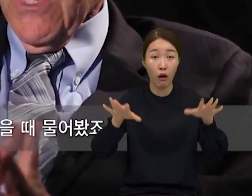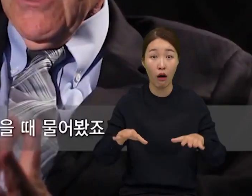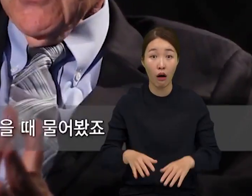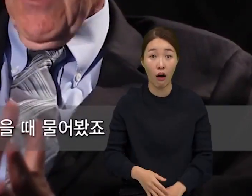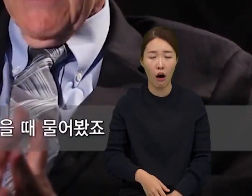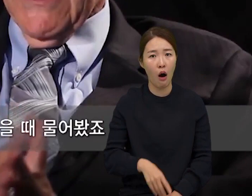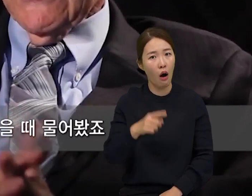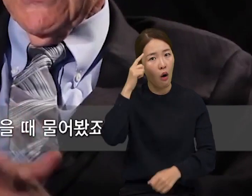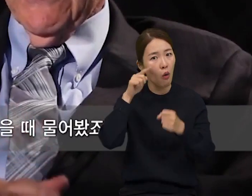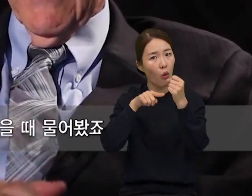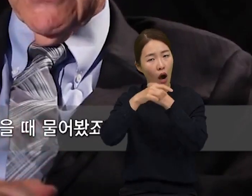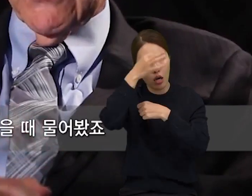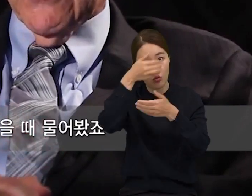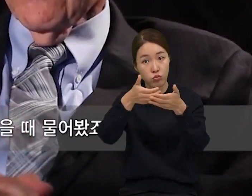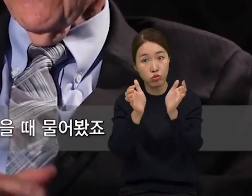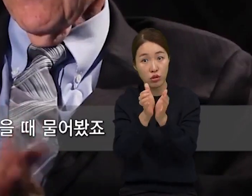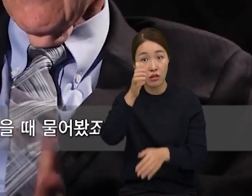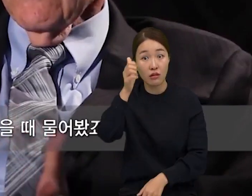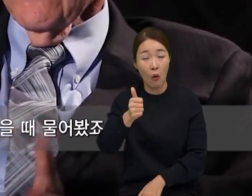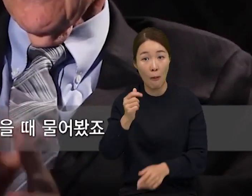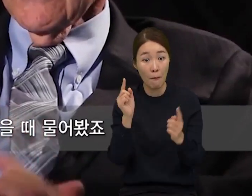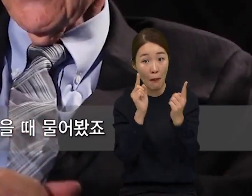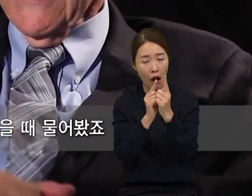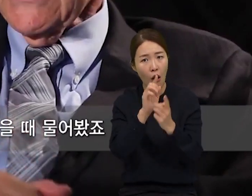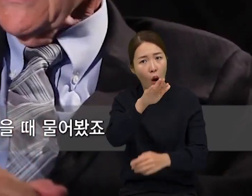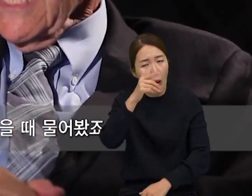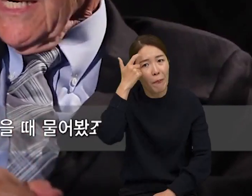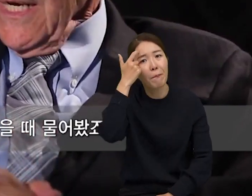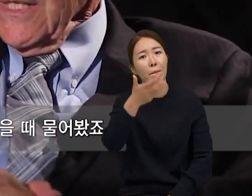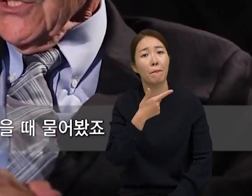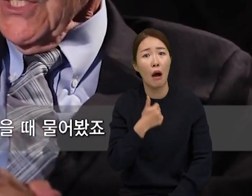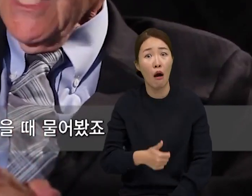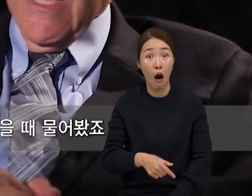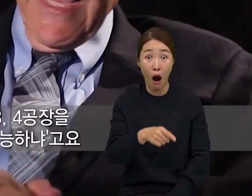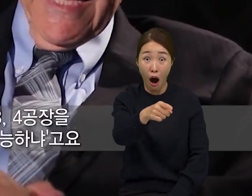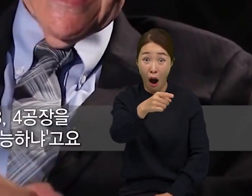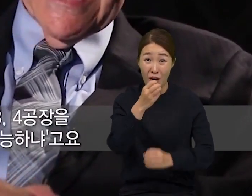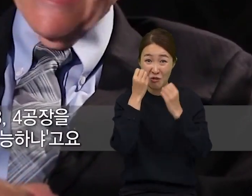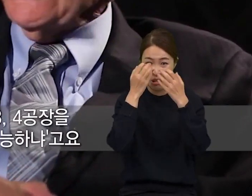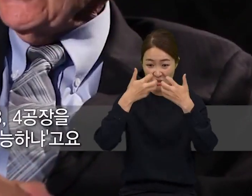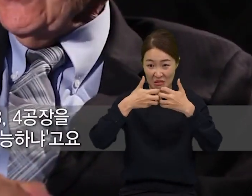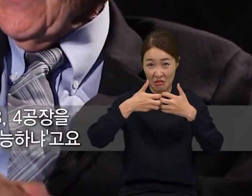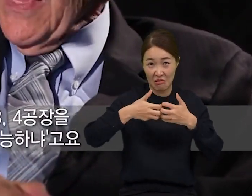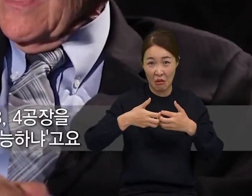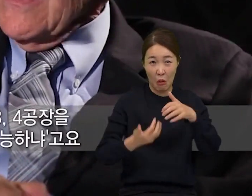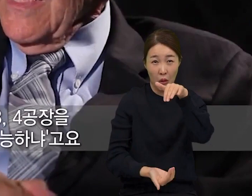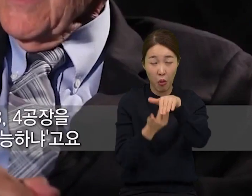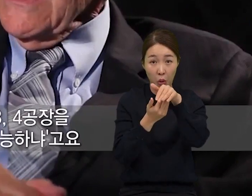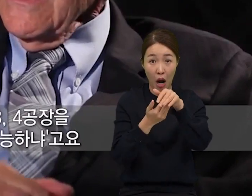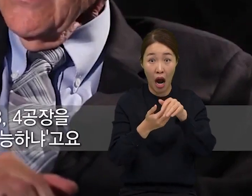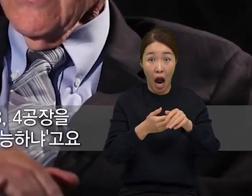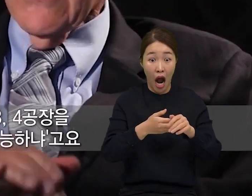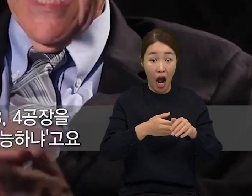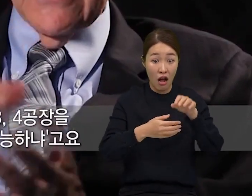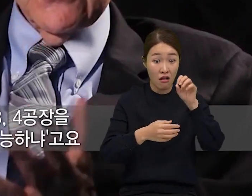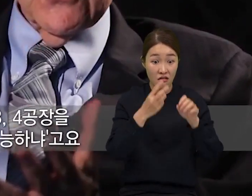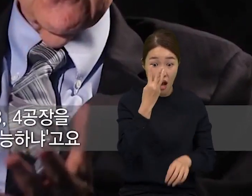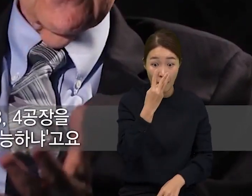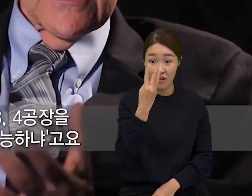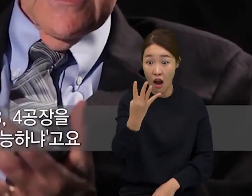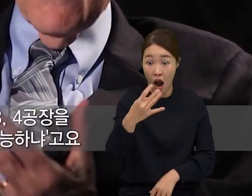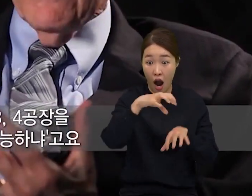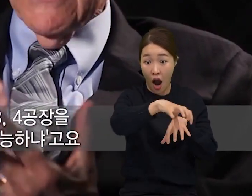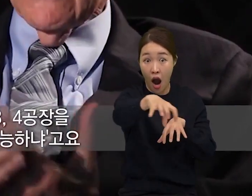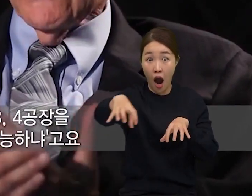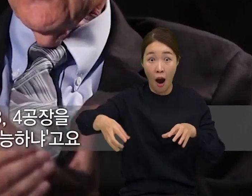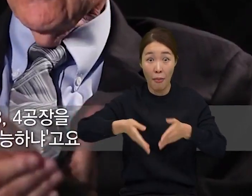schedule. So I went to see the Minister of Science and Technology, and I said, how'd you do that? I mean, how did